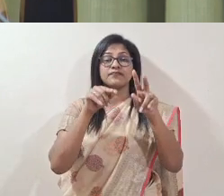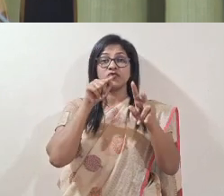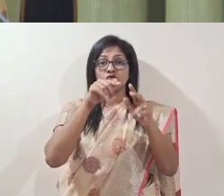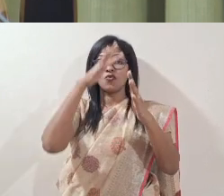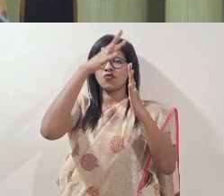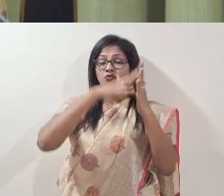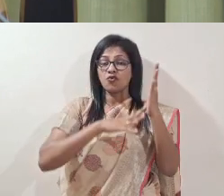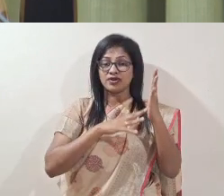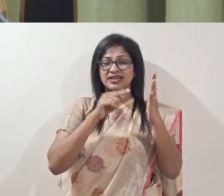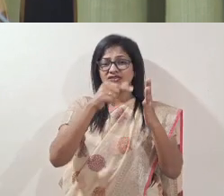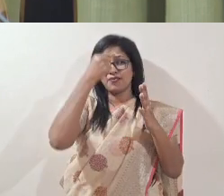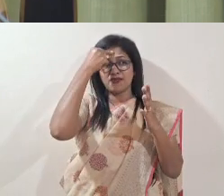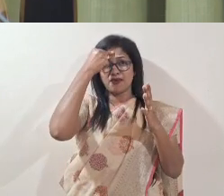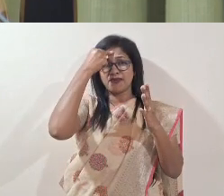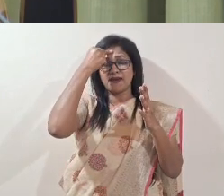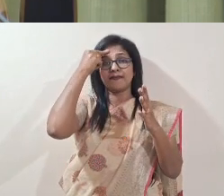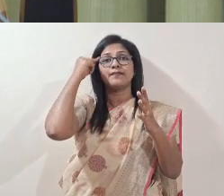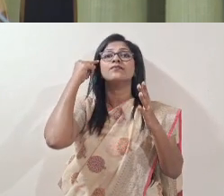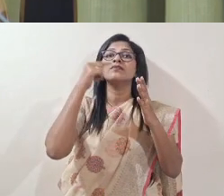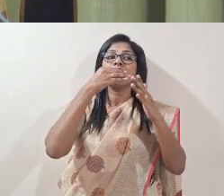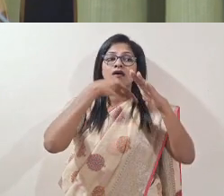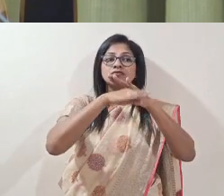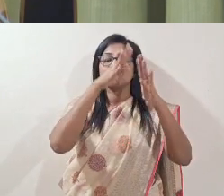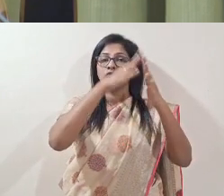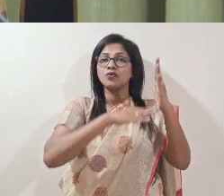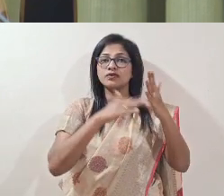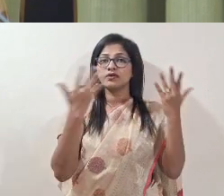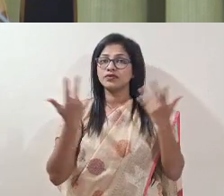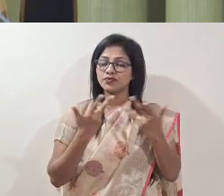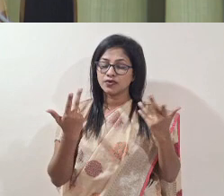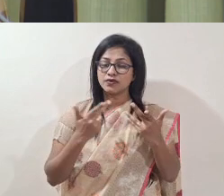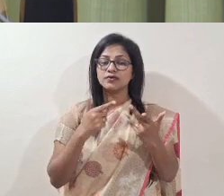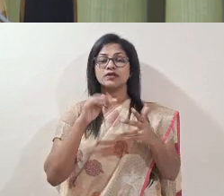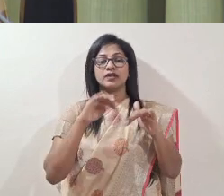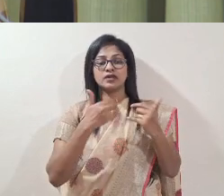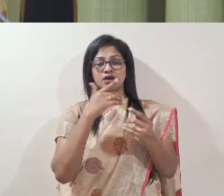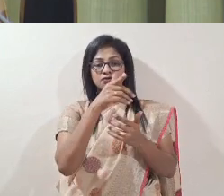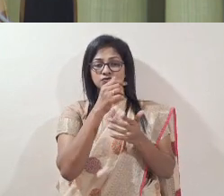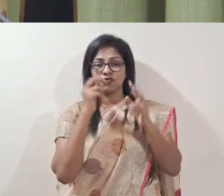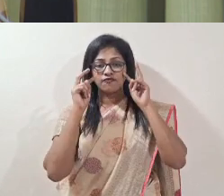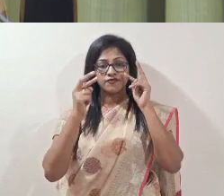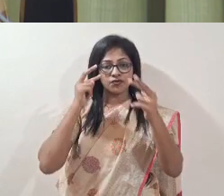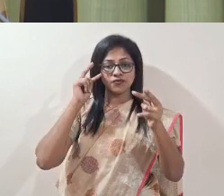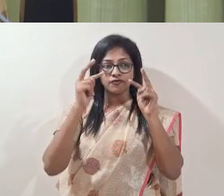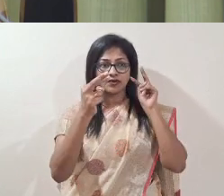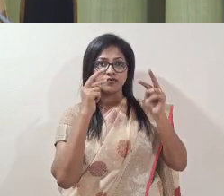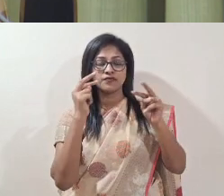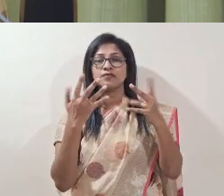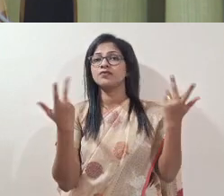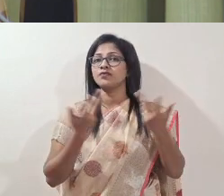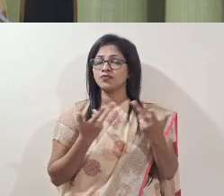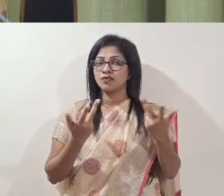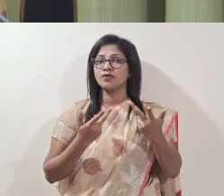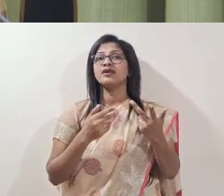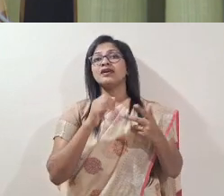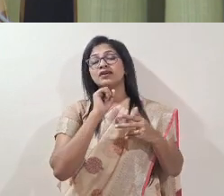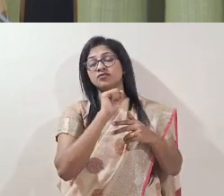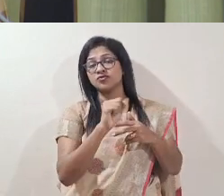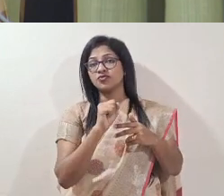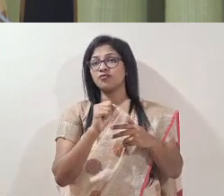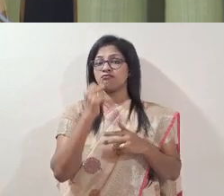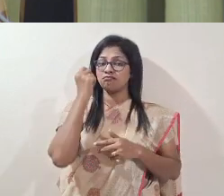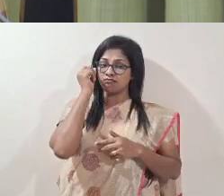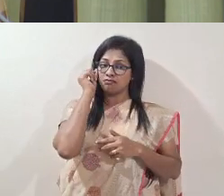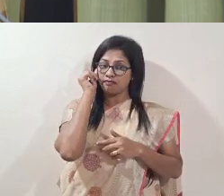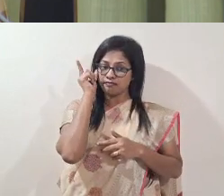your content of your problems and how you are trying to perceive and scale of